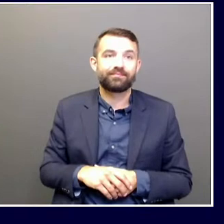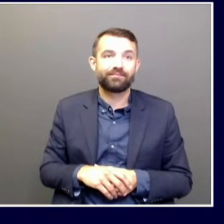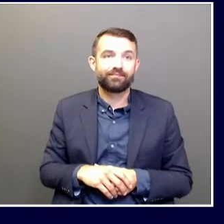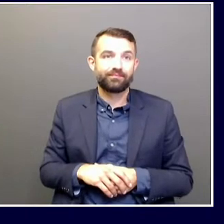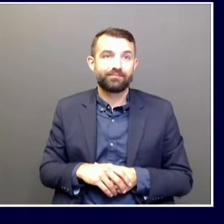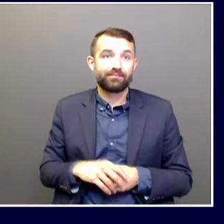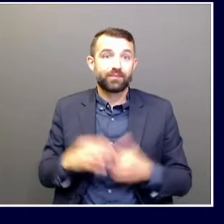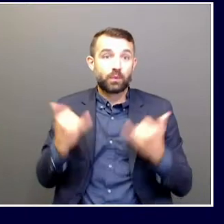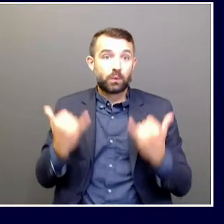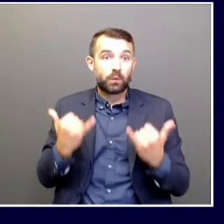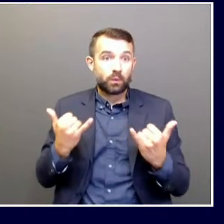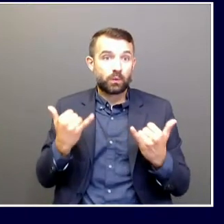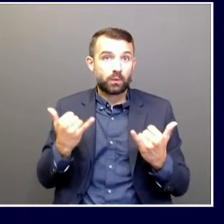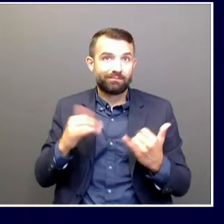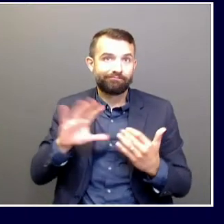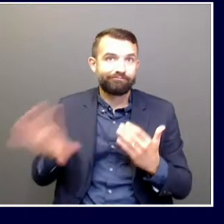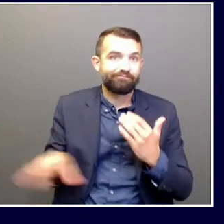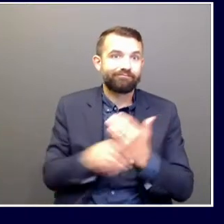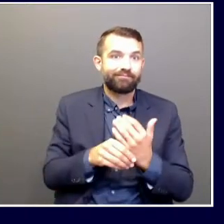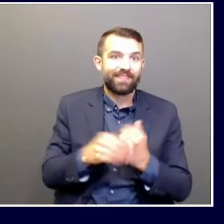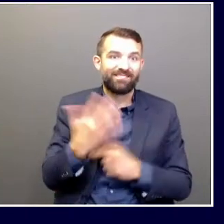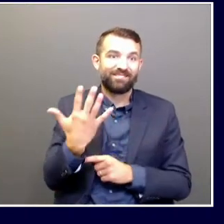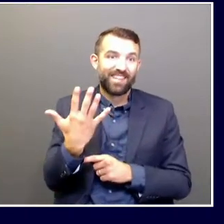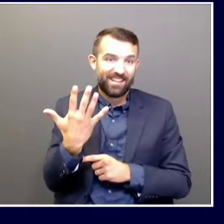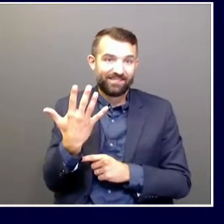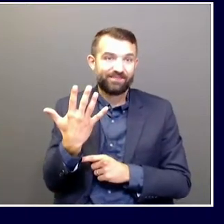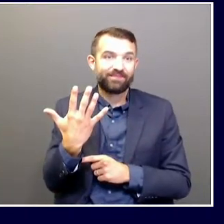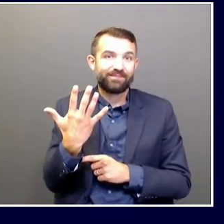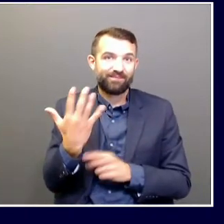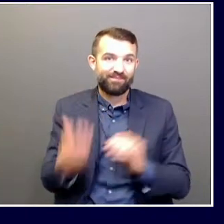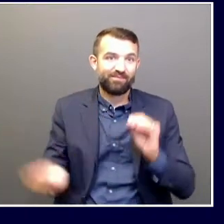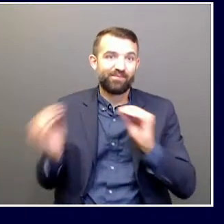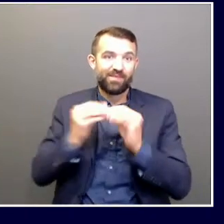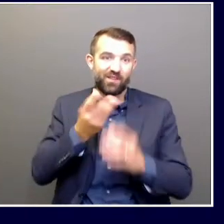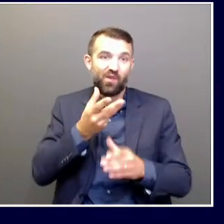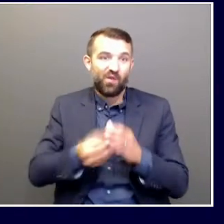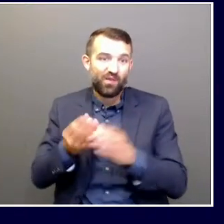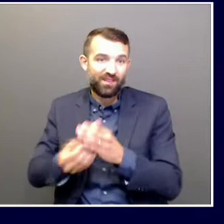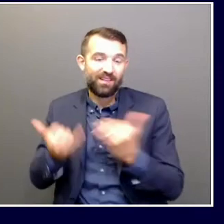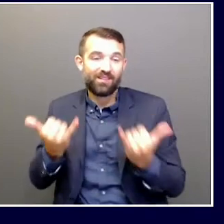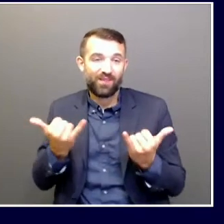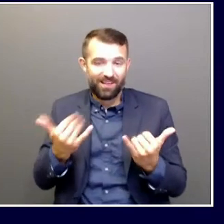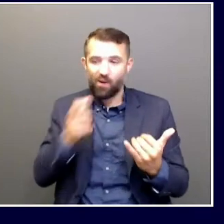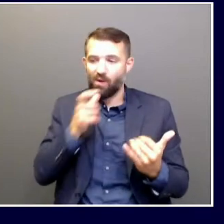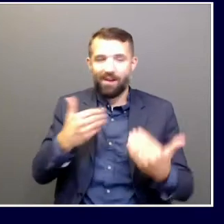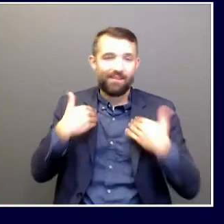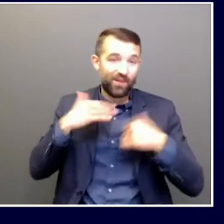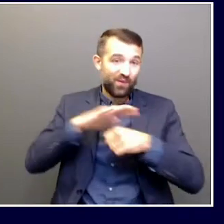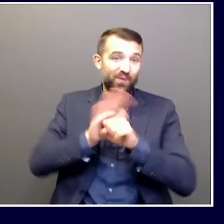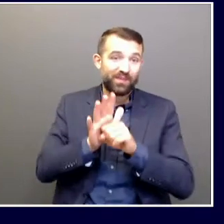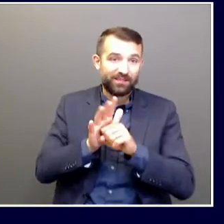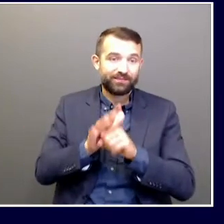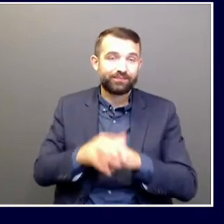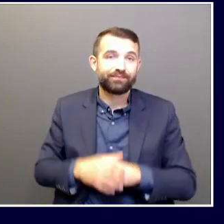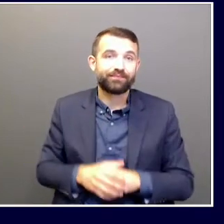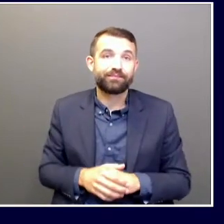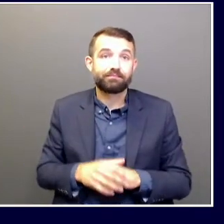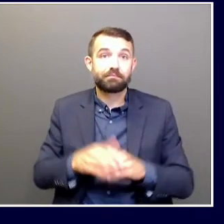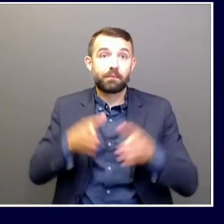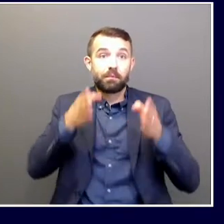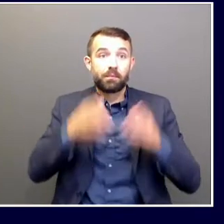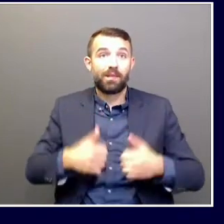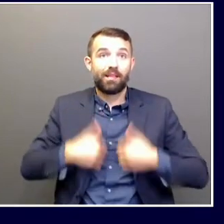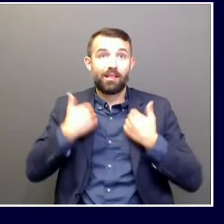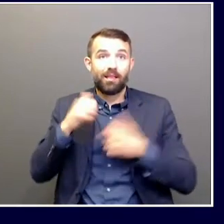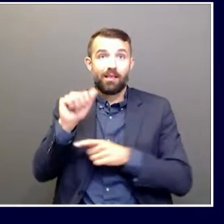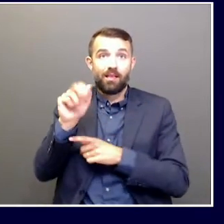additional 5 deaths associated with COVID-19 today alone. They include a resident of Androscoggin County, a